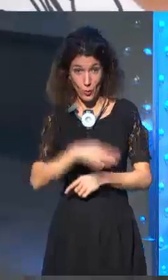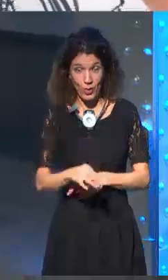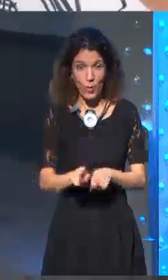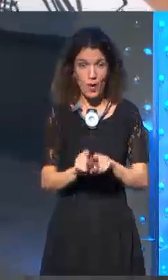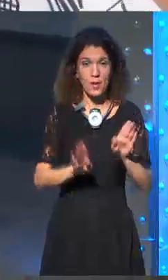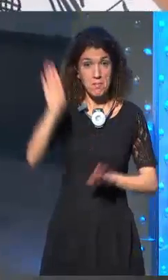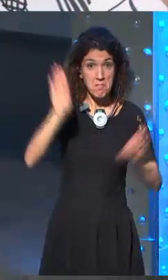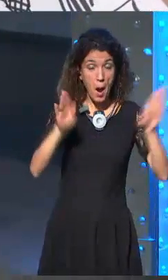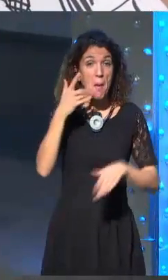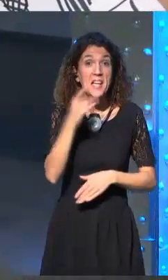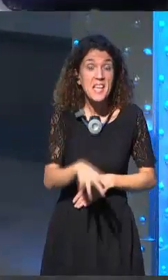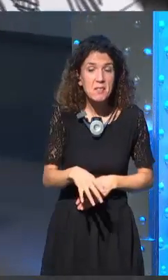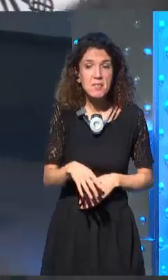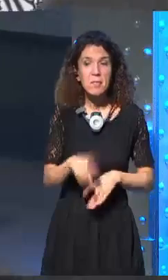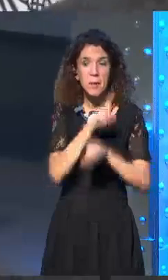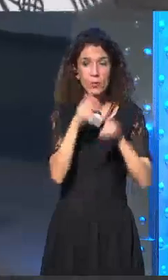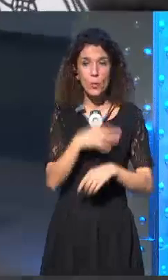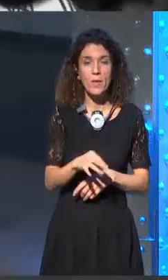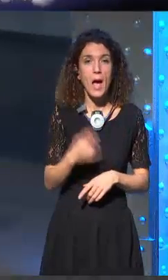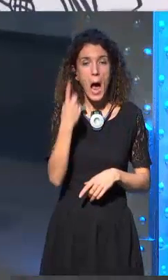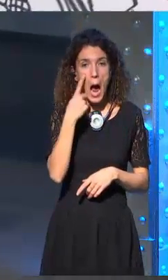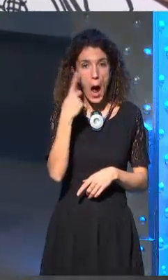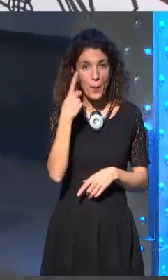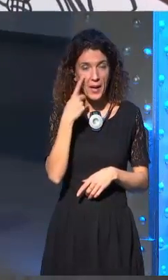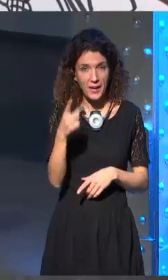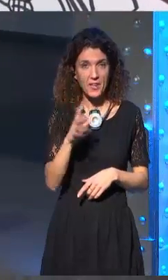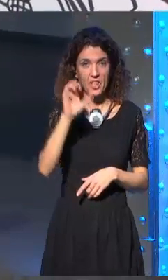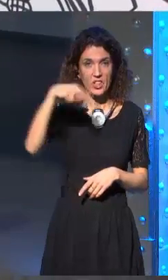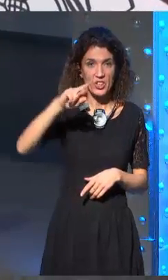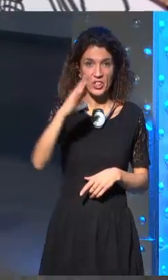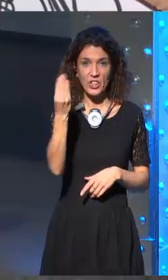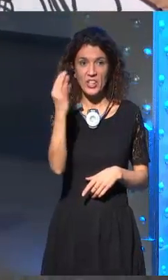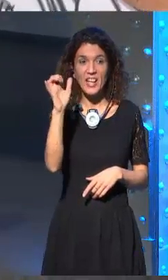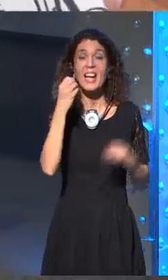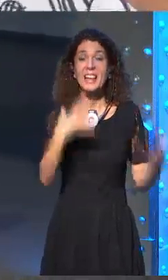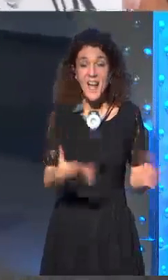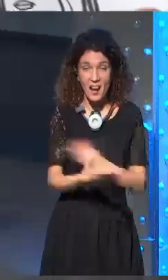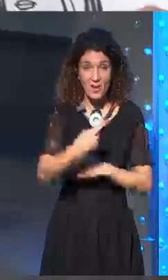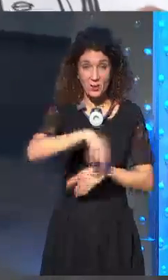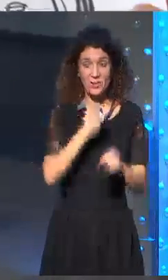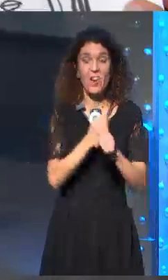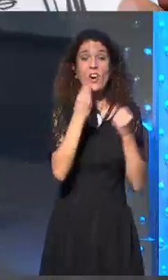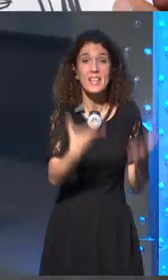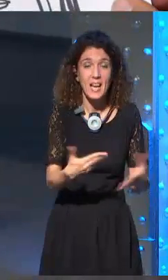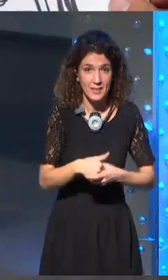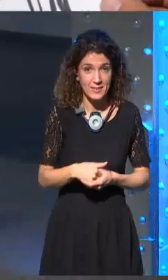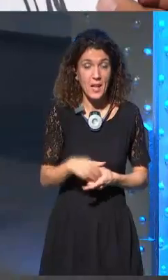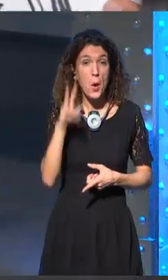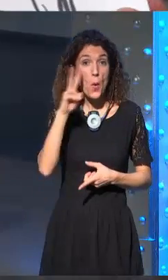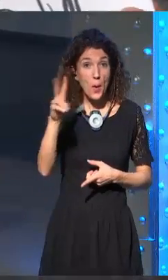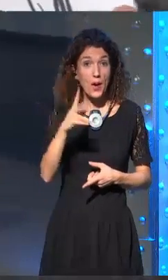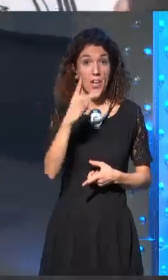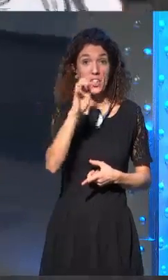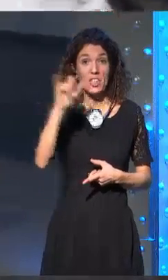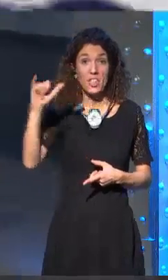while some of the Martians raises his or her hand. And let's see, Enrique, how are you doing? What are you